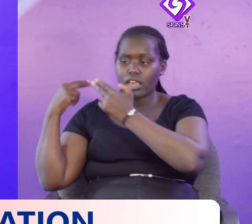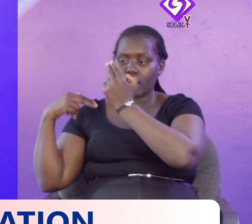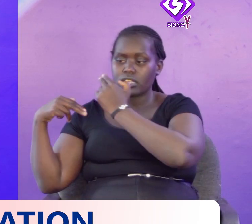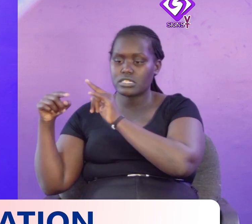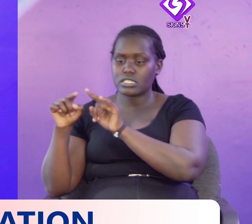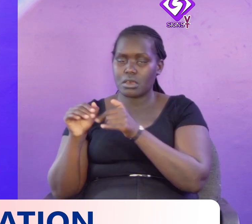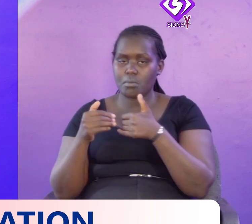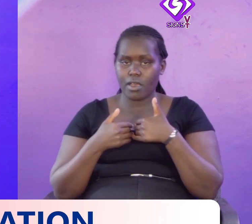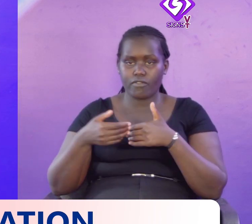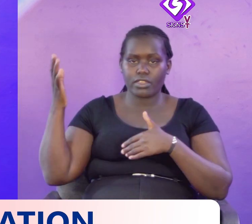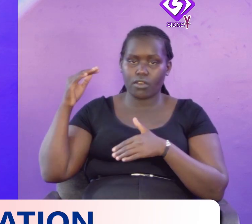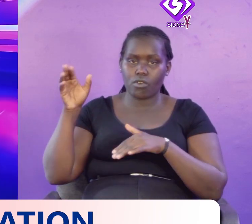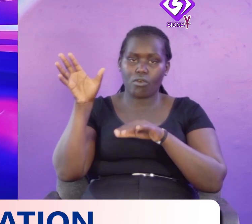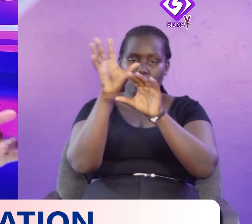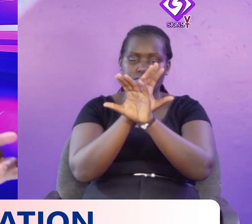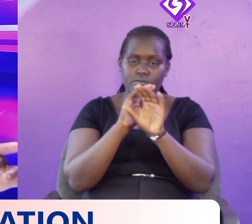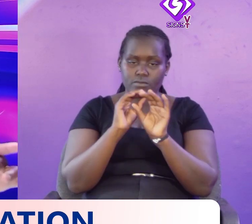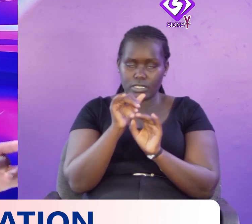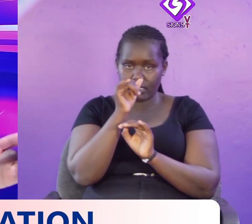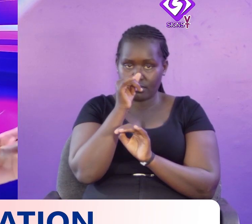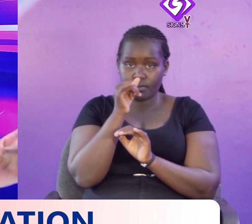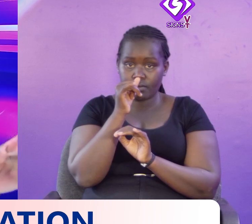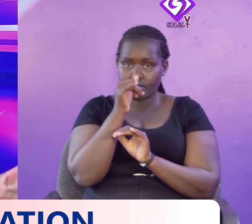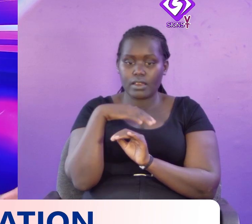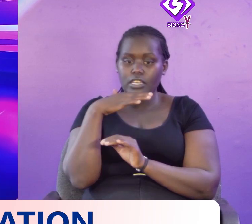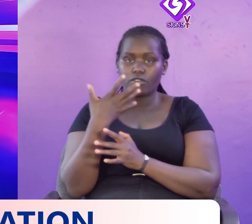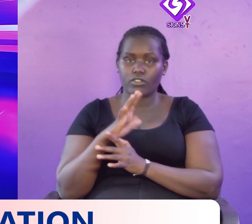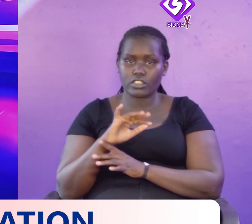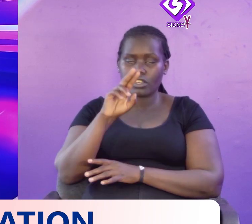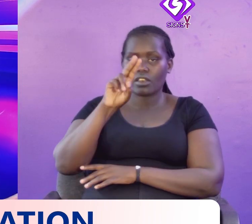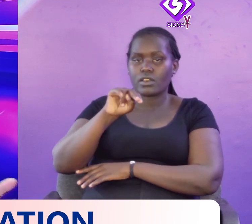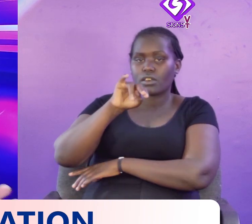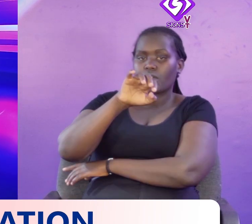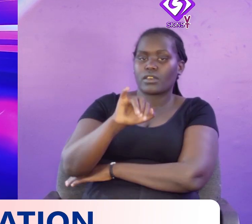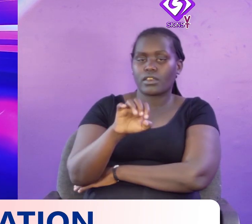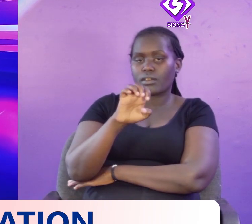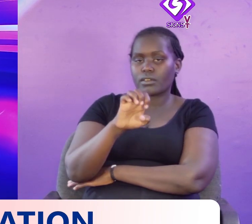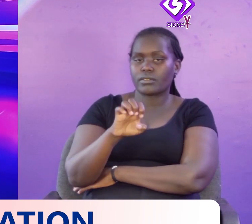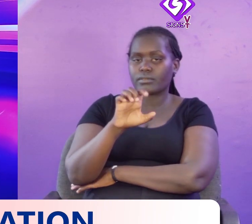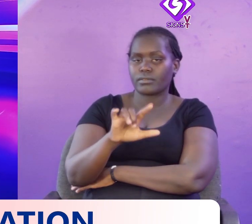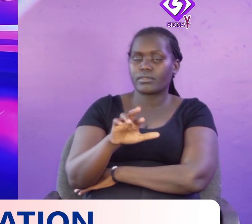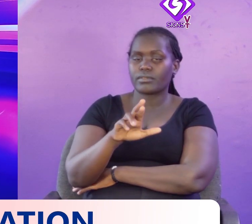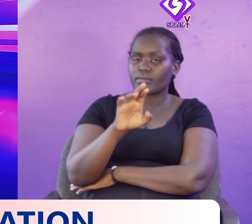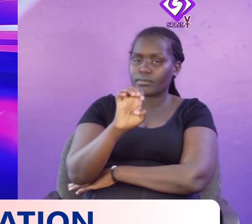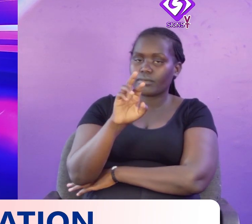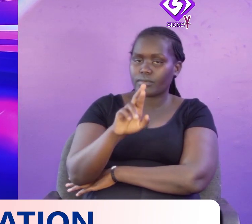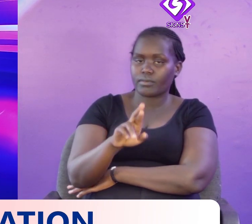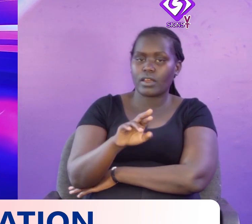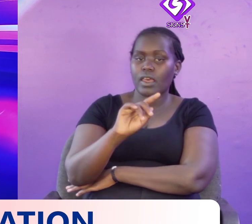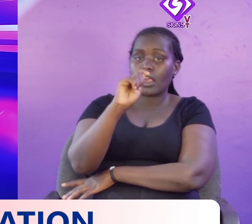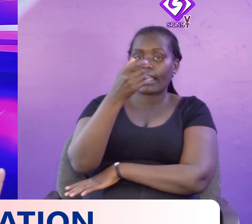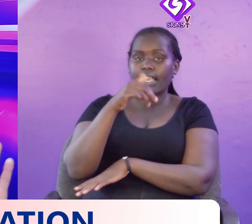the former president is later, Julius Nyerere, alisema ya kwamba Kenya is a nation that